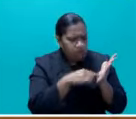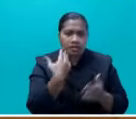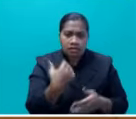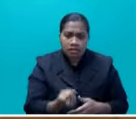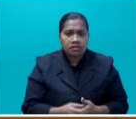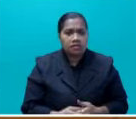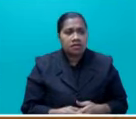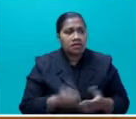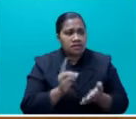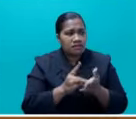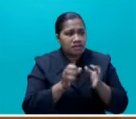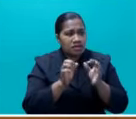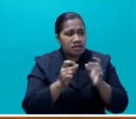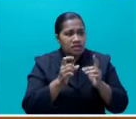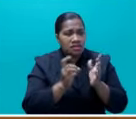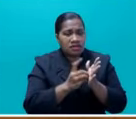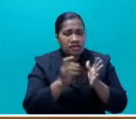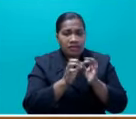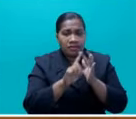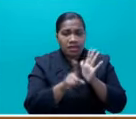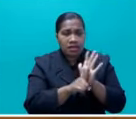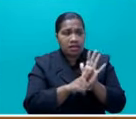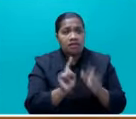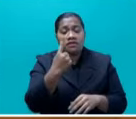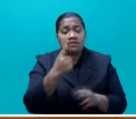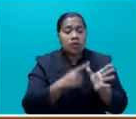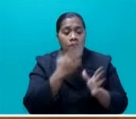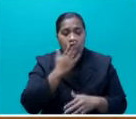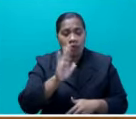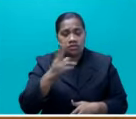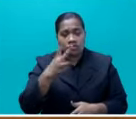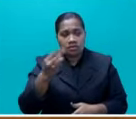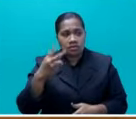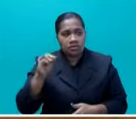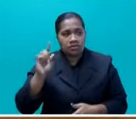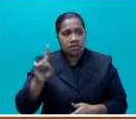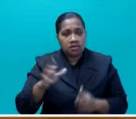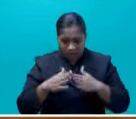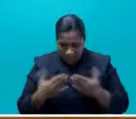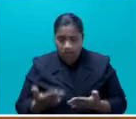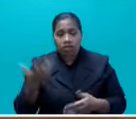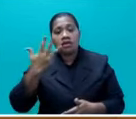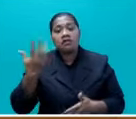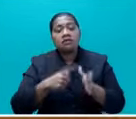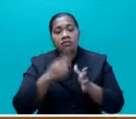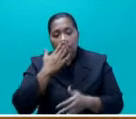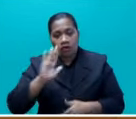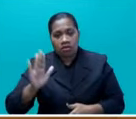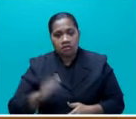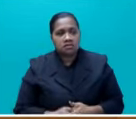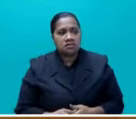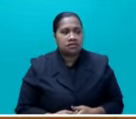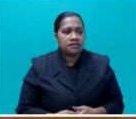this bill is 1st August 2021, and it is now 19th August, Mr. Speaker, sir. This is another